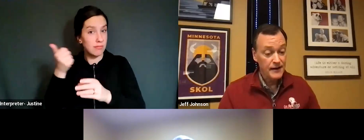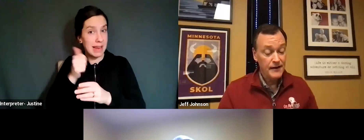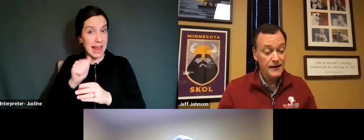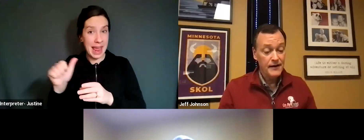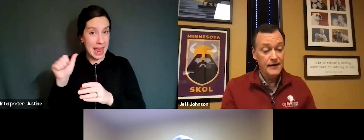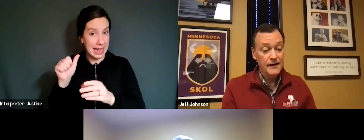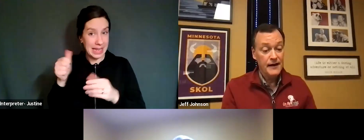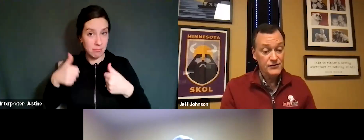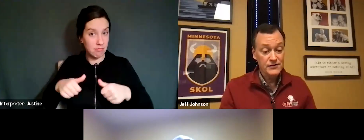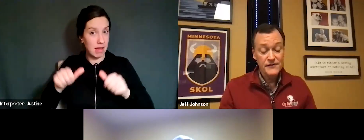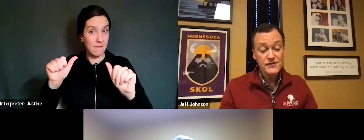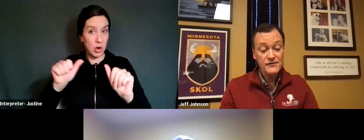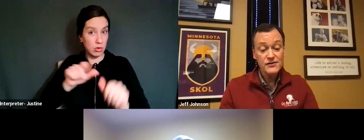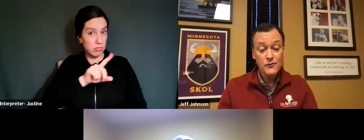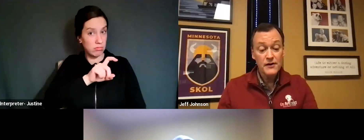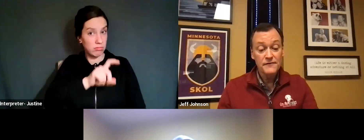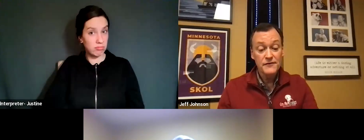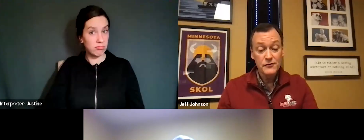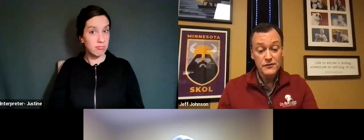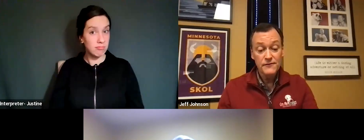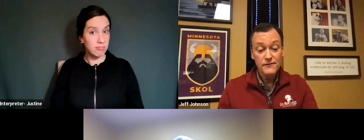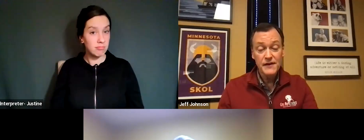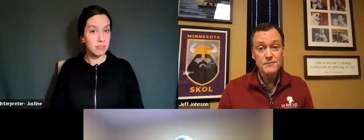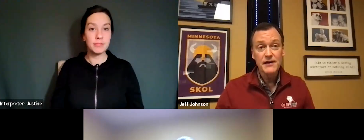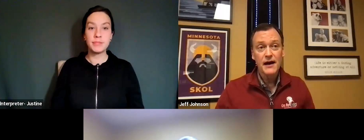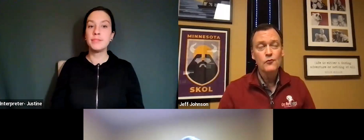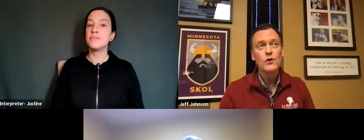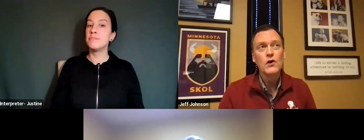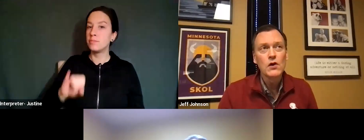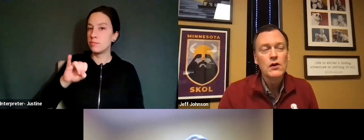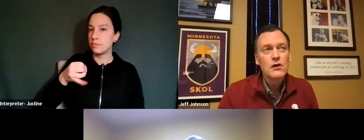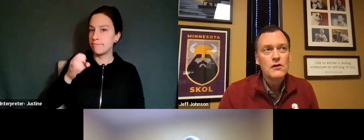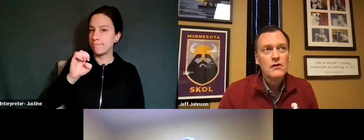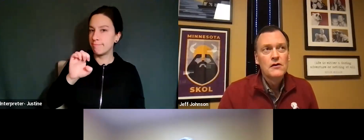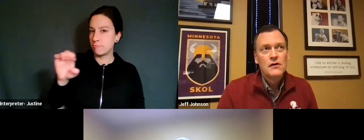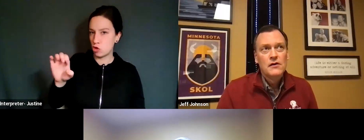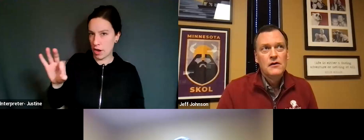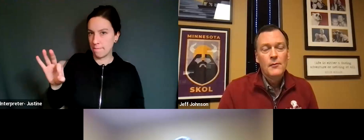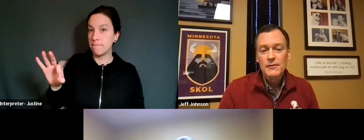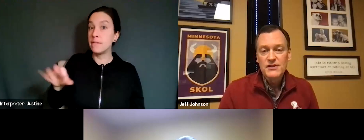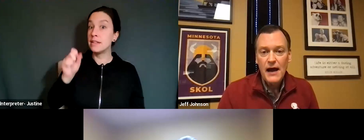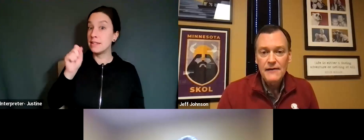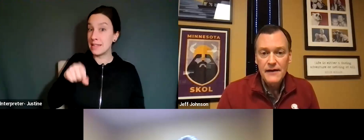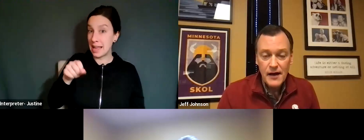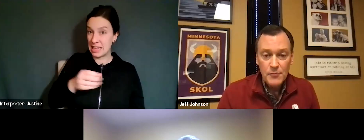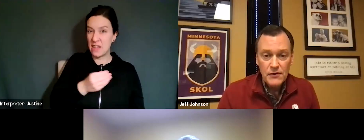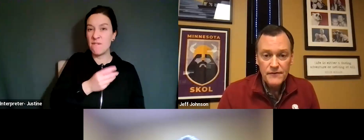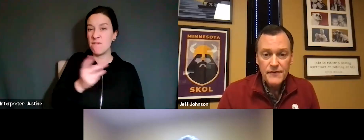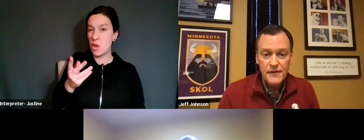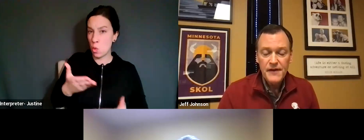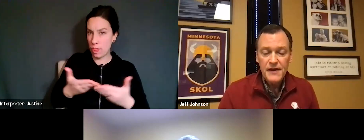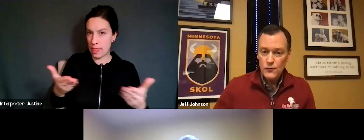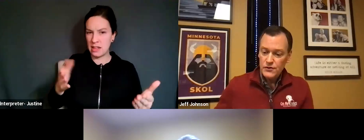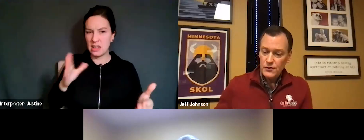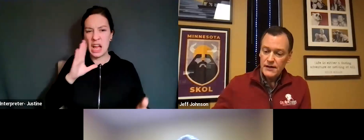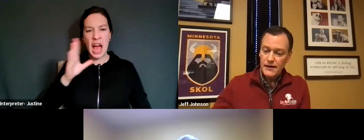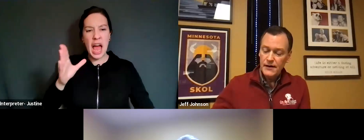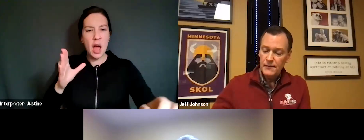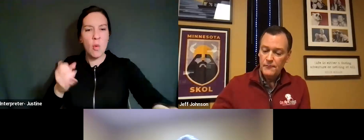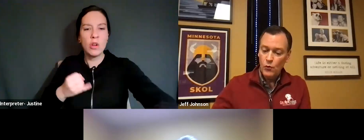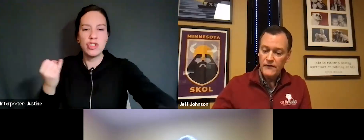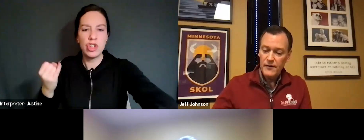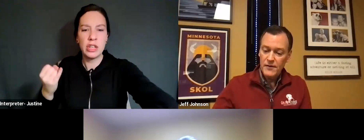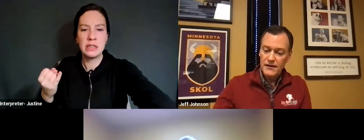Yes, actually. There's actually quite a few different things, but I will maybe just highlight a couple of the things that we're